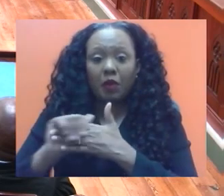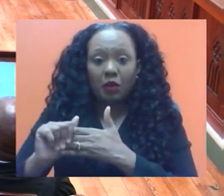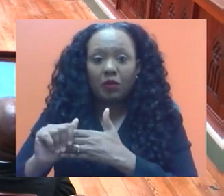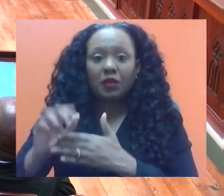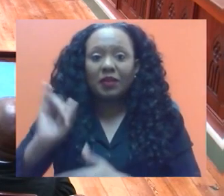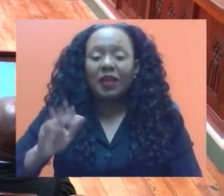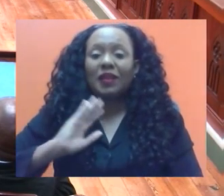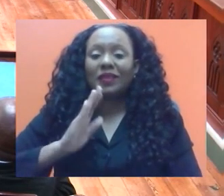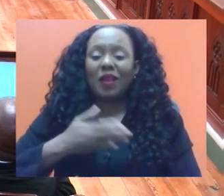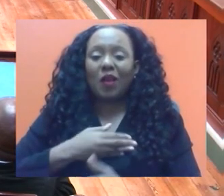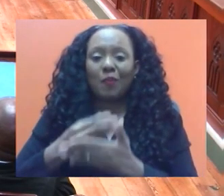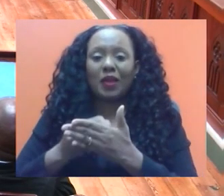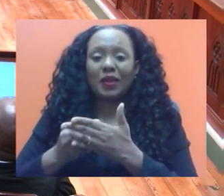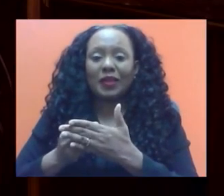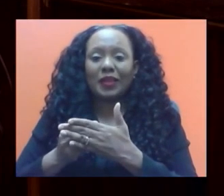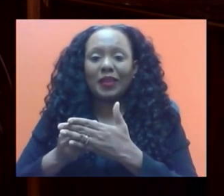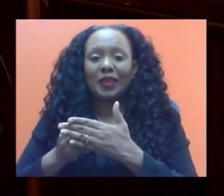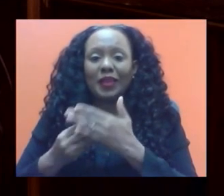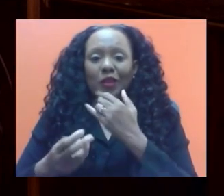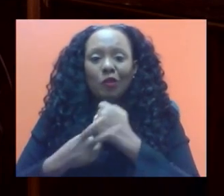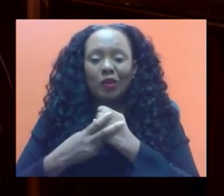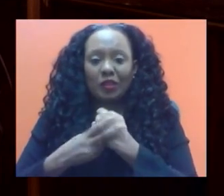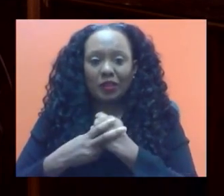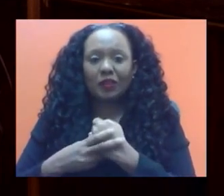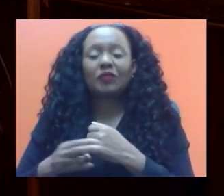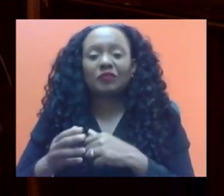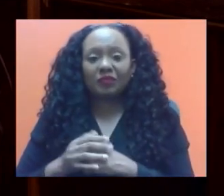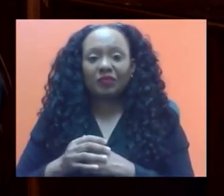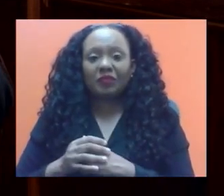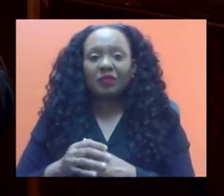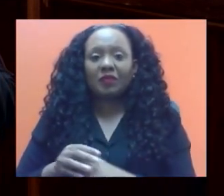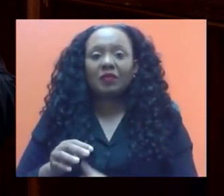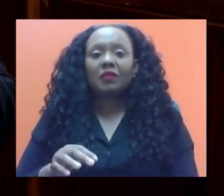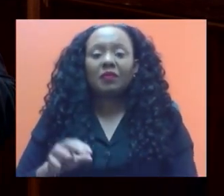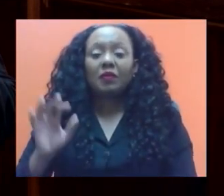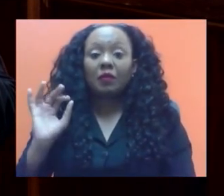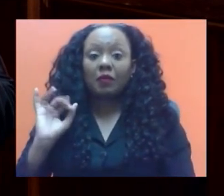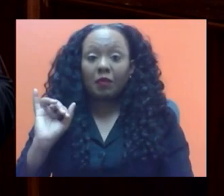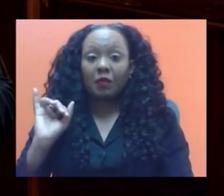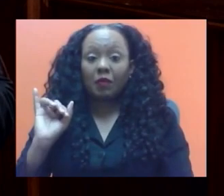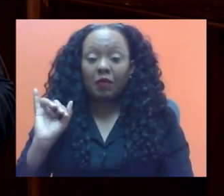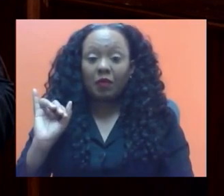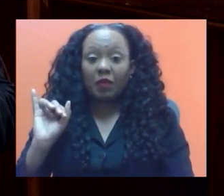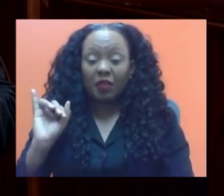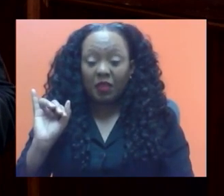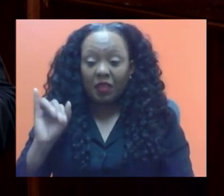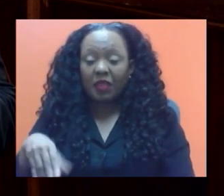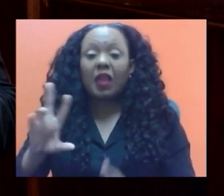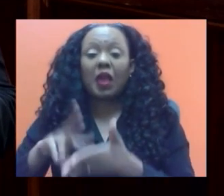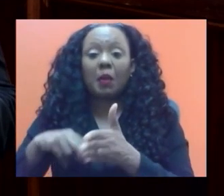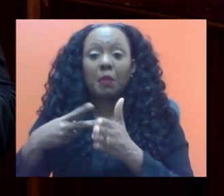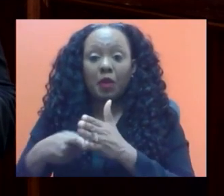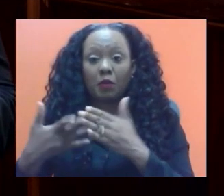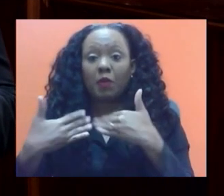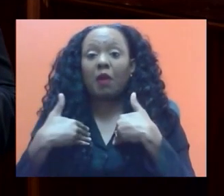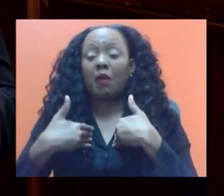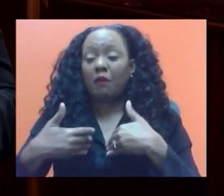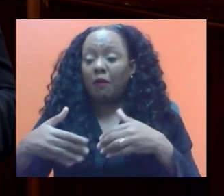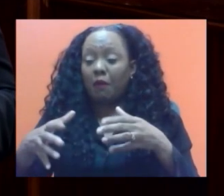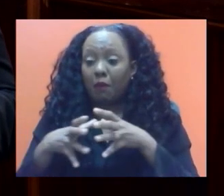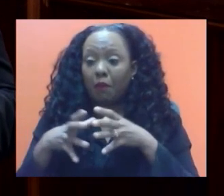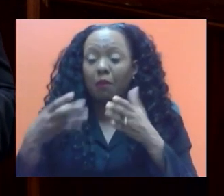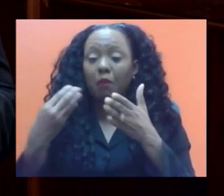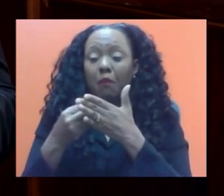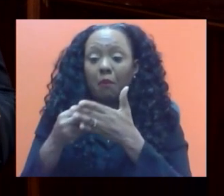That is the equivalent, Mr. Speaker, I'm told, of 40 weeks of import cover from the dread 3 weeks that this